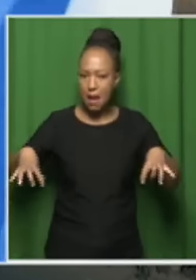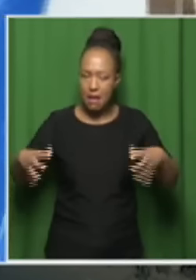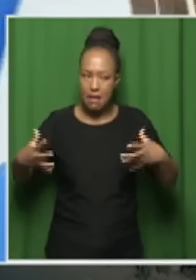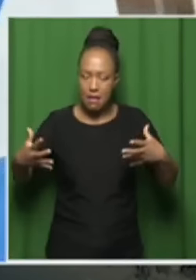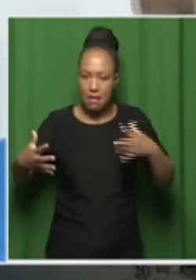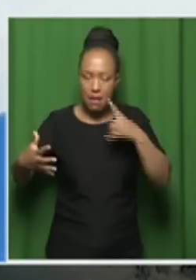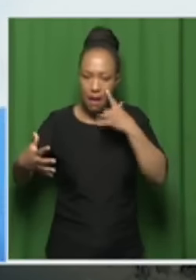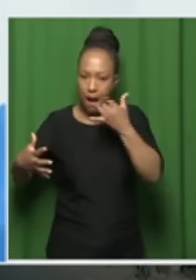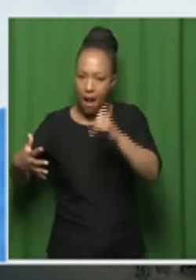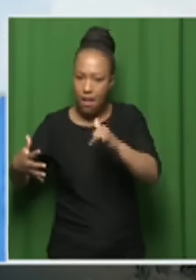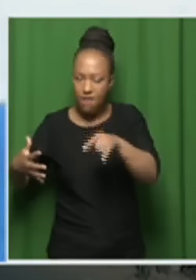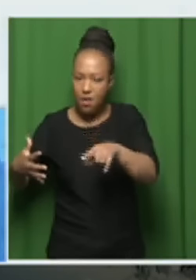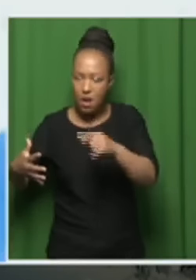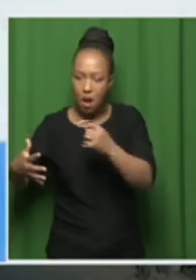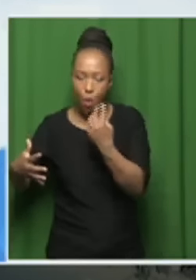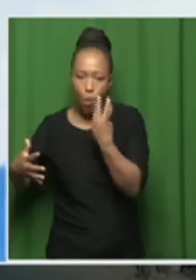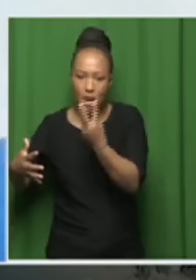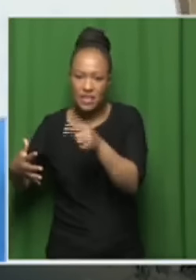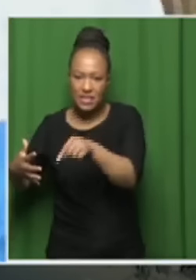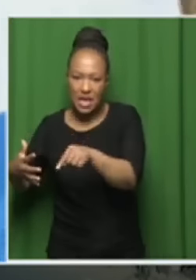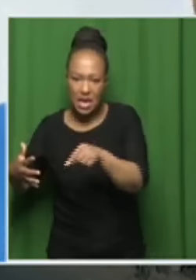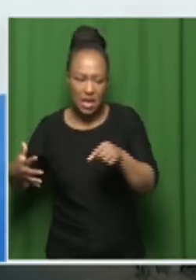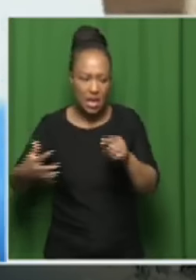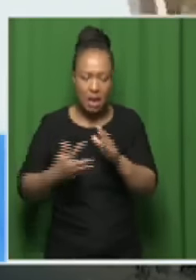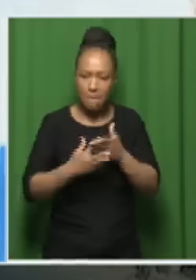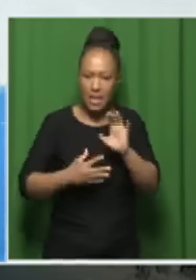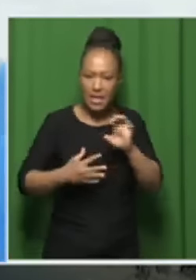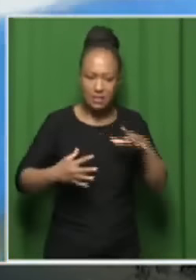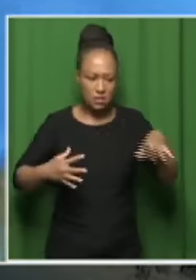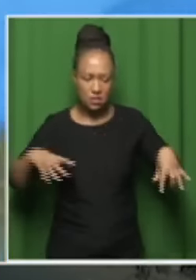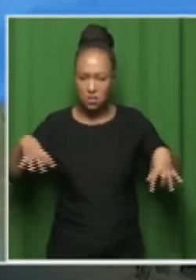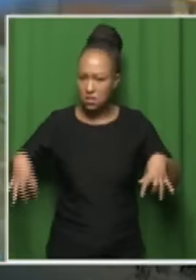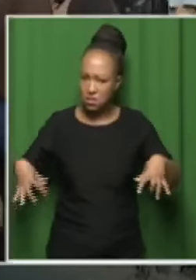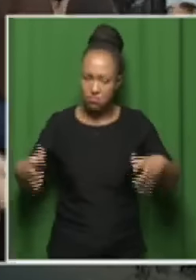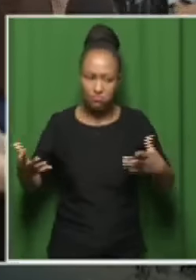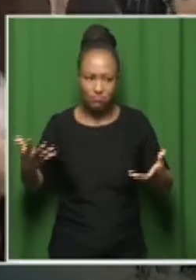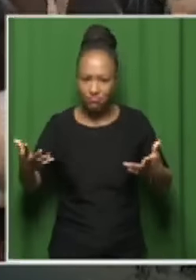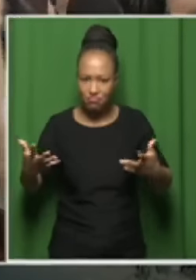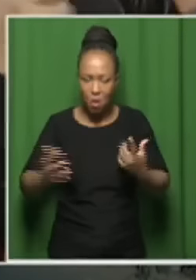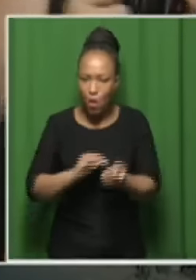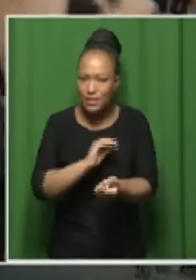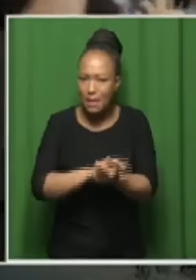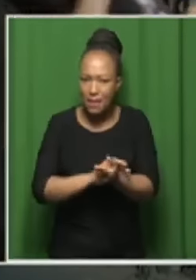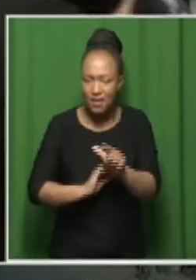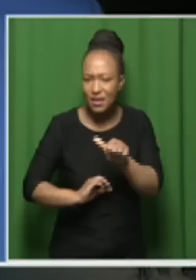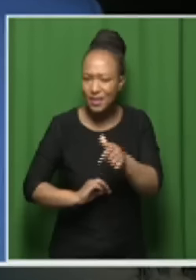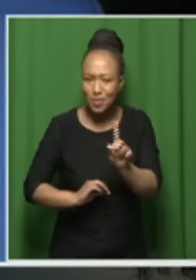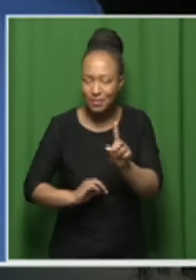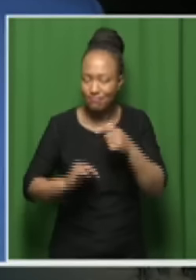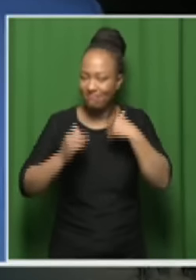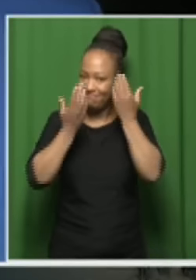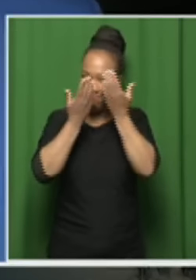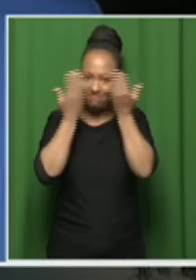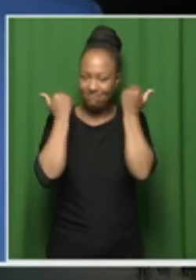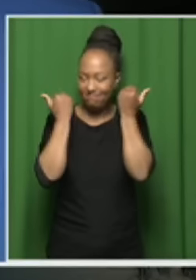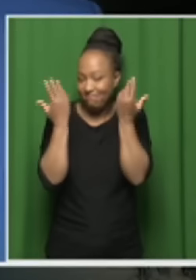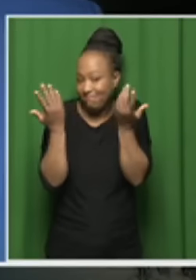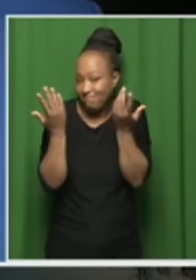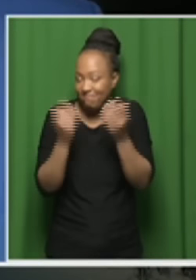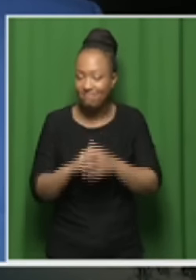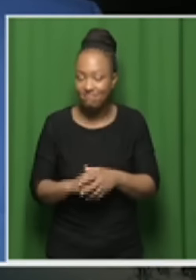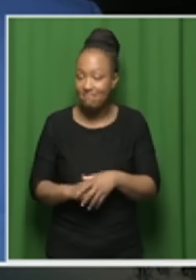California, Washington, D.C., and the Middle East is on fire. What can we possibly have next? That's a good question.